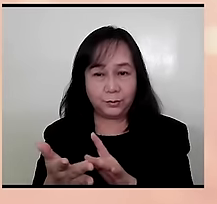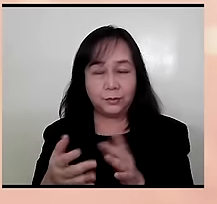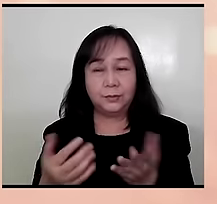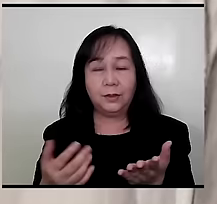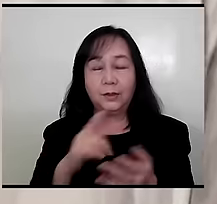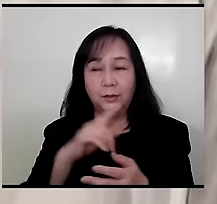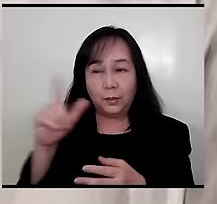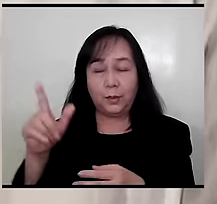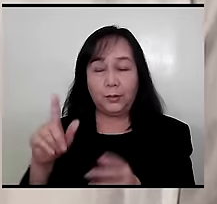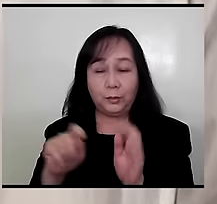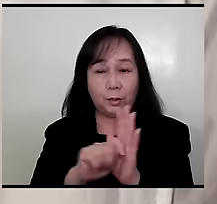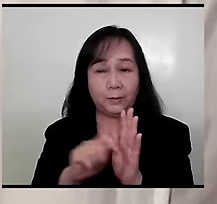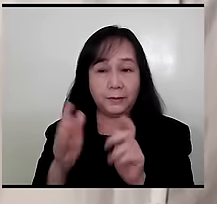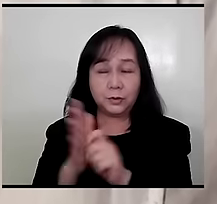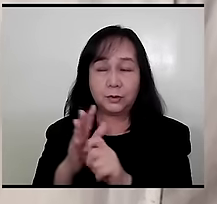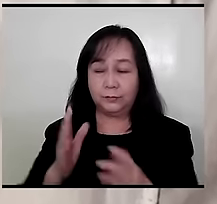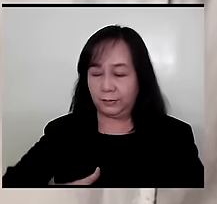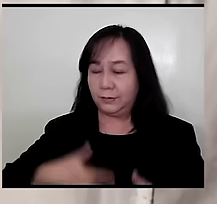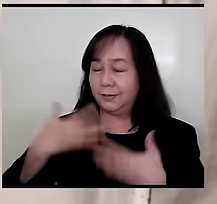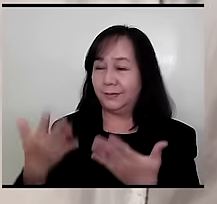confessed,